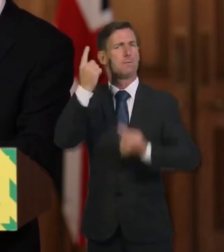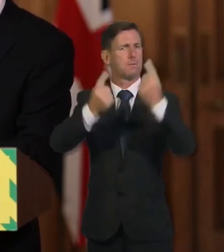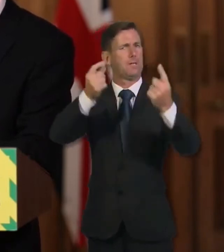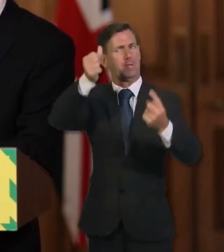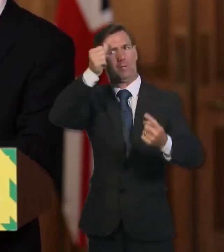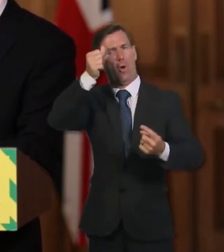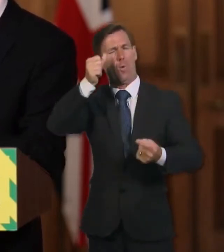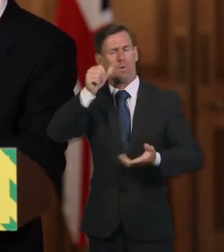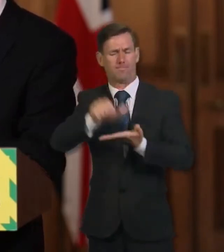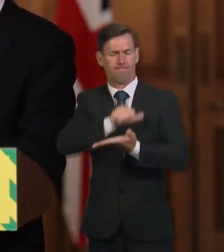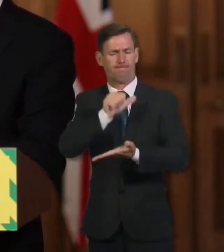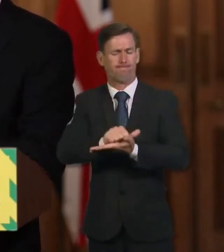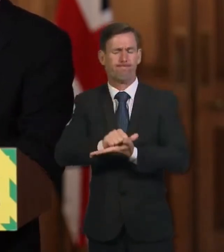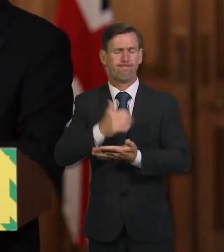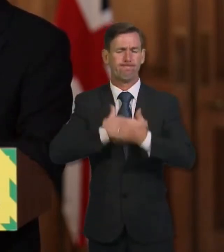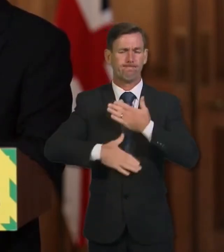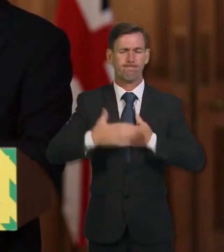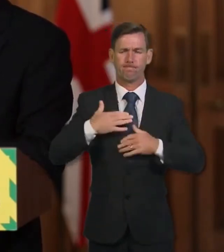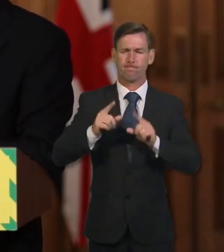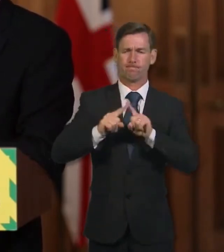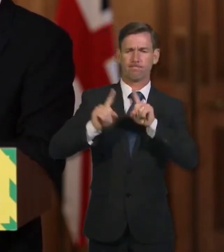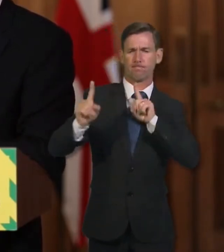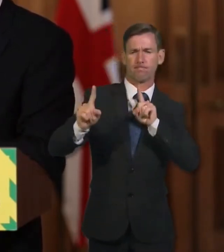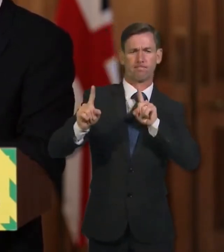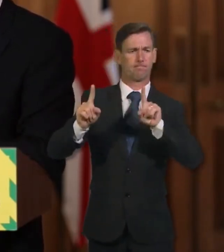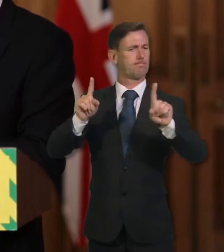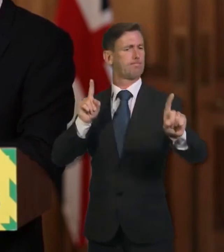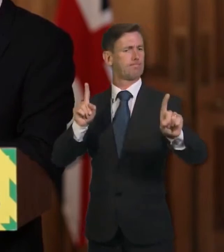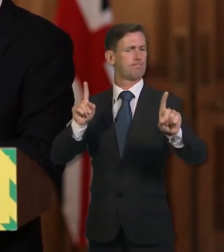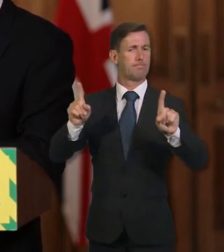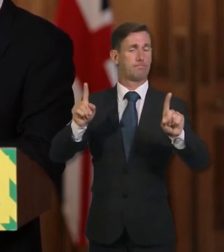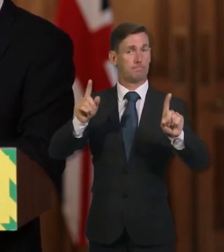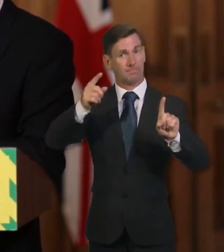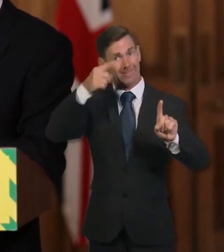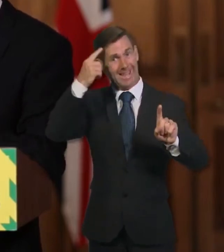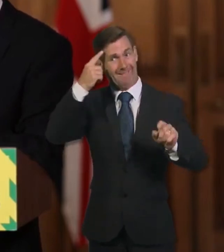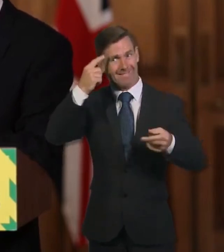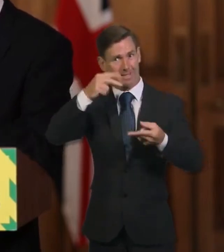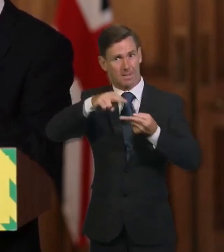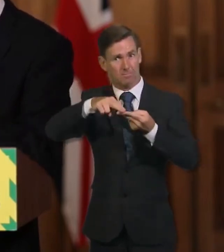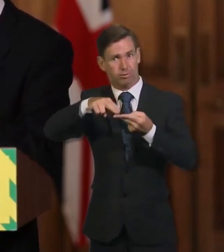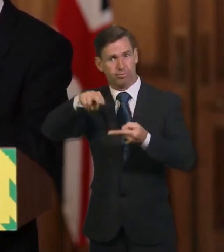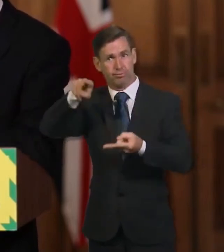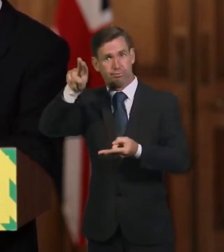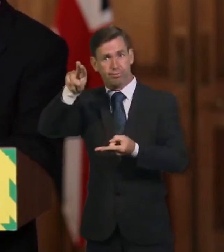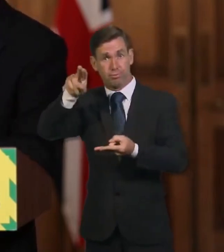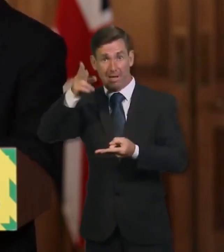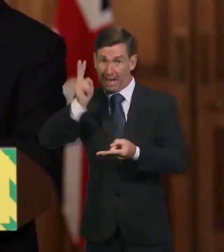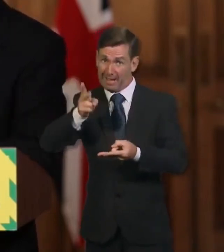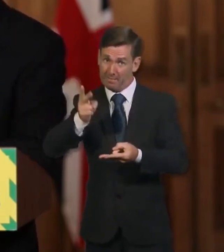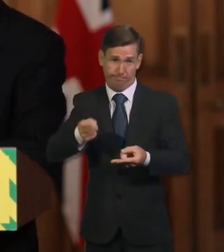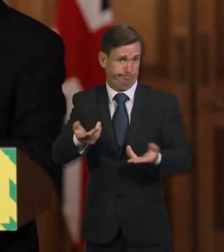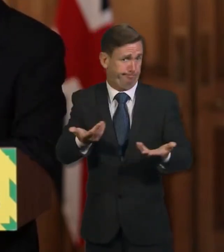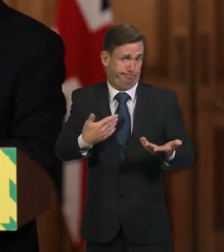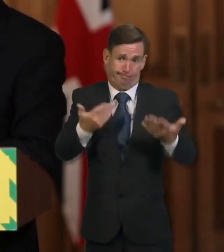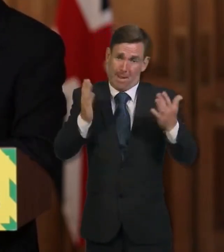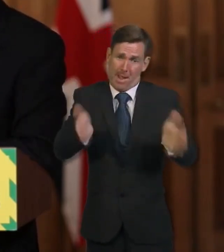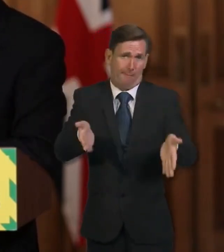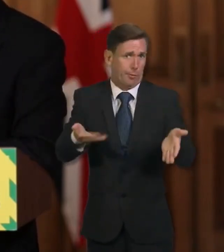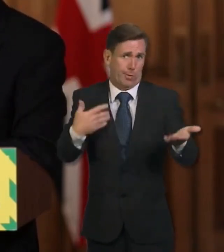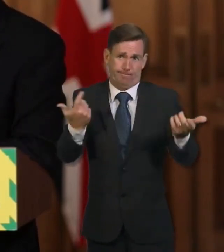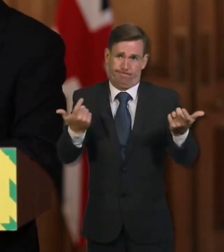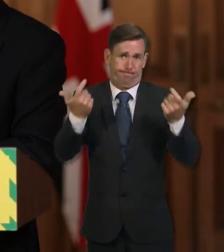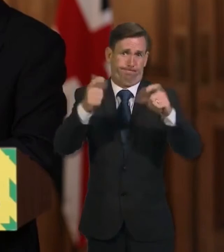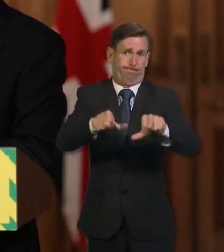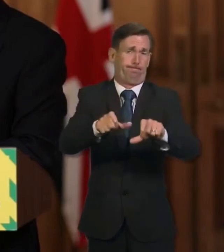course, if the virus starts to spike again in local areas, we'll have to take necessary measures. And I think the British people realise the risk of that and will